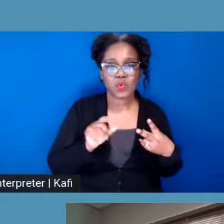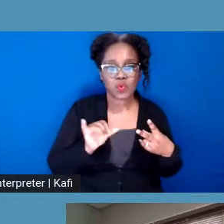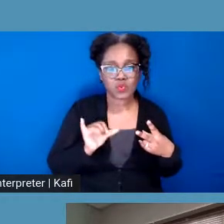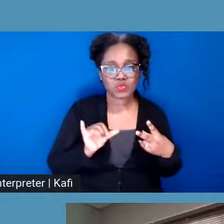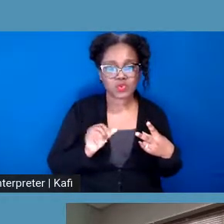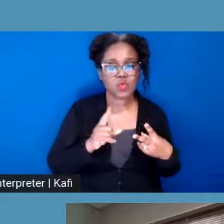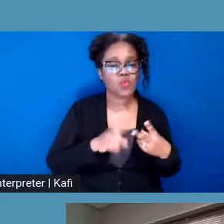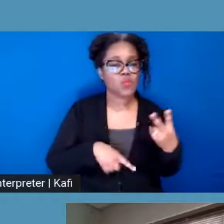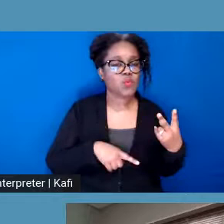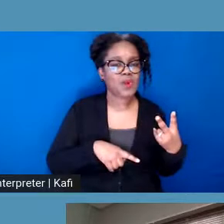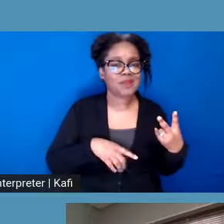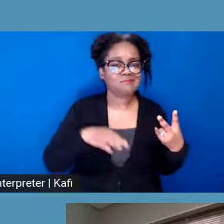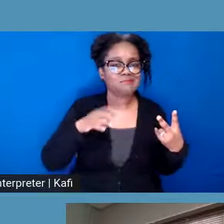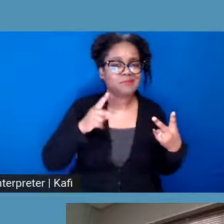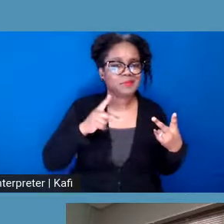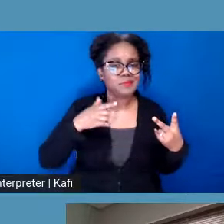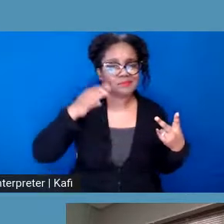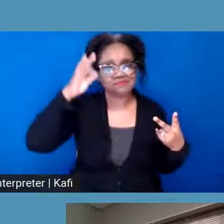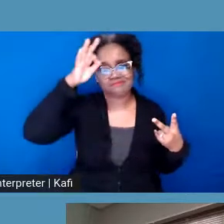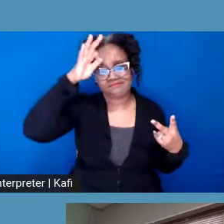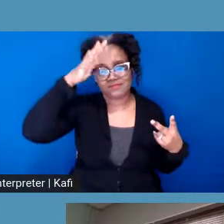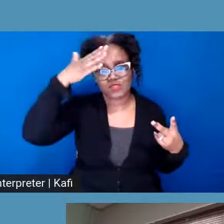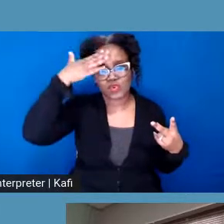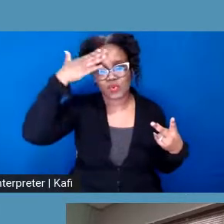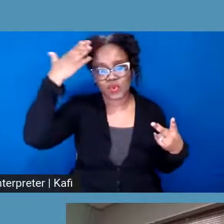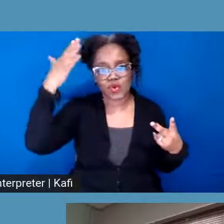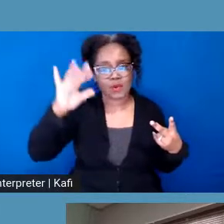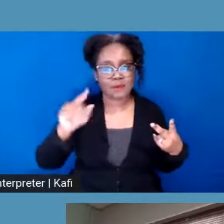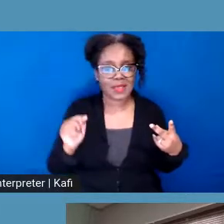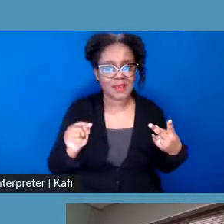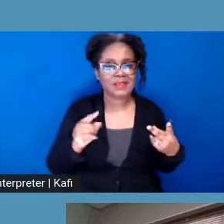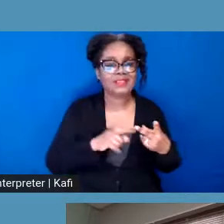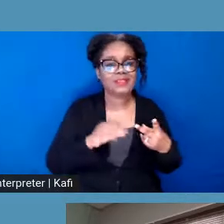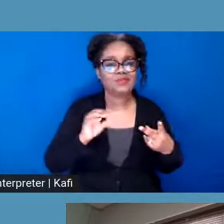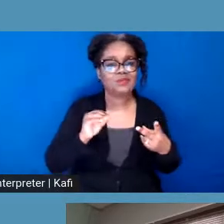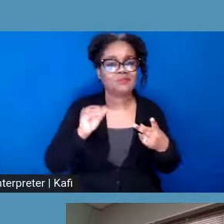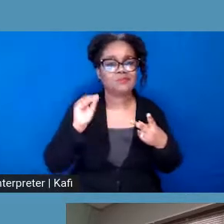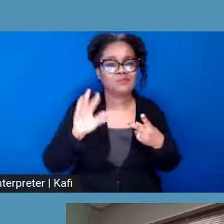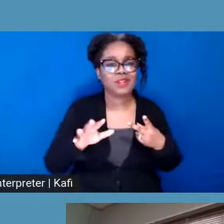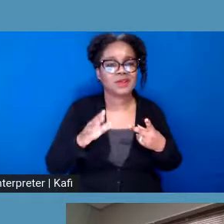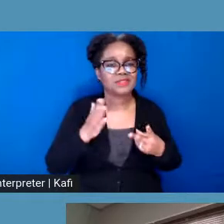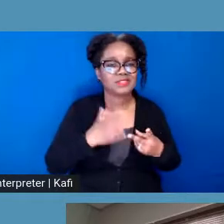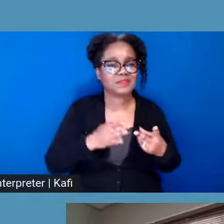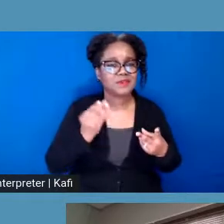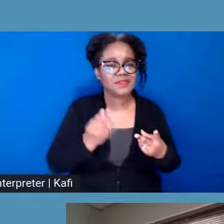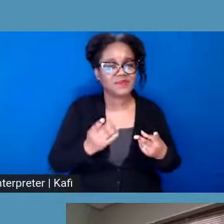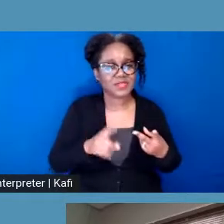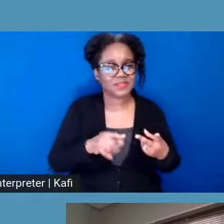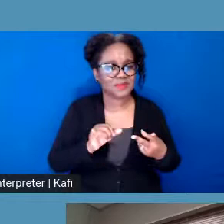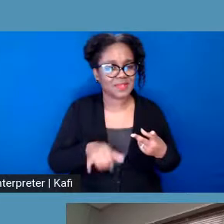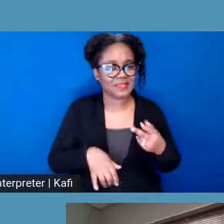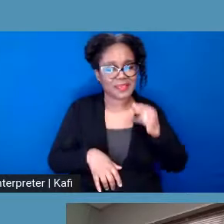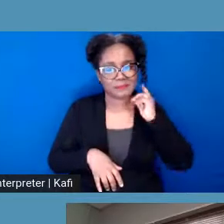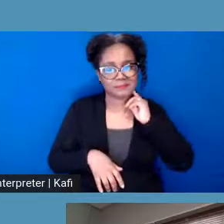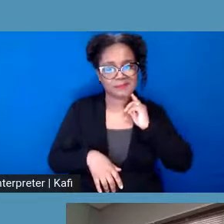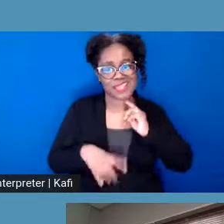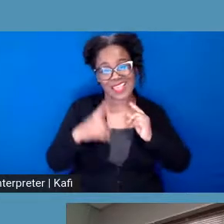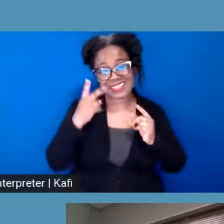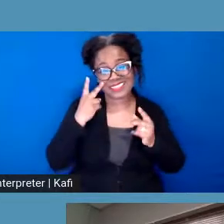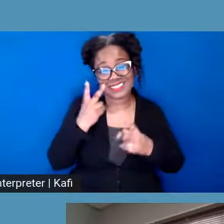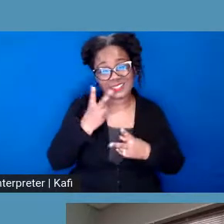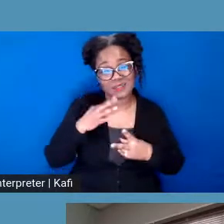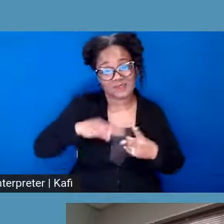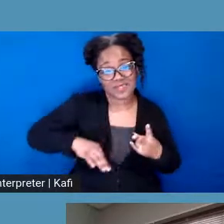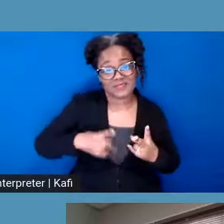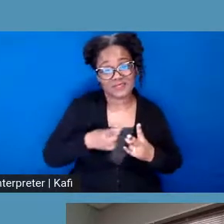have some information about them. But I can see the benefits both. I don't know. What do you guys think, Taylor?